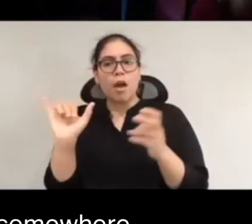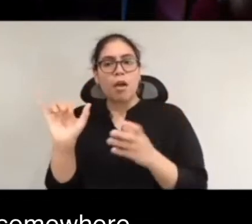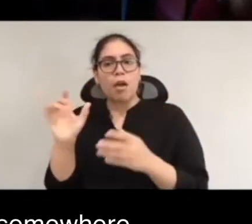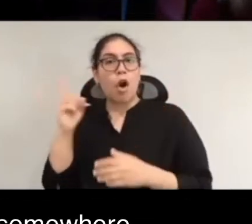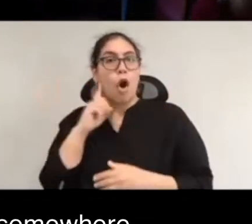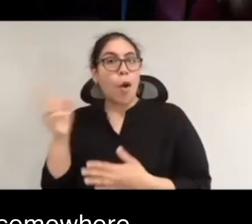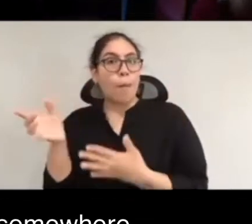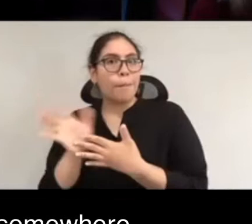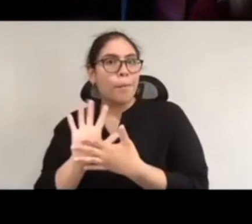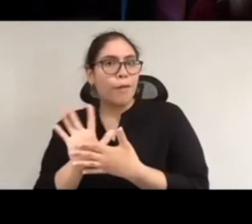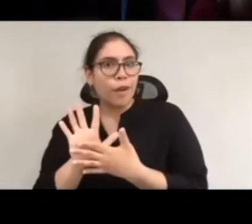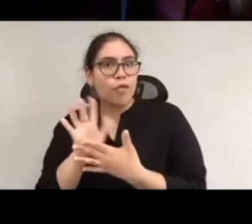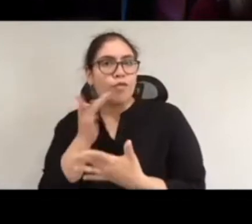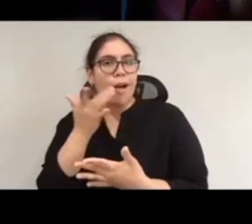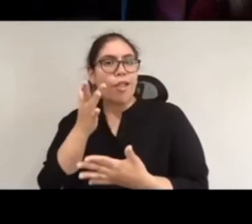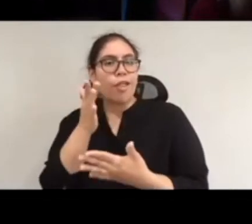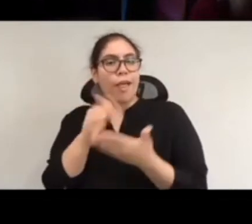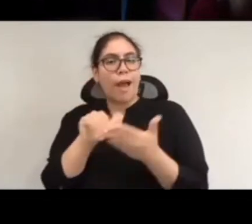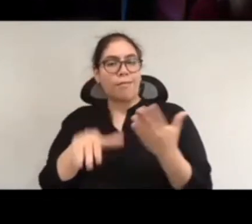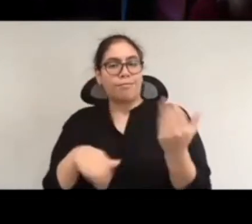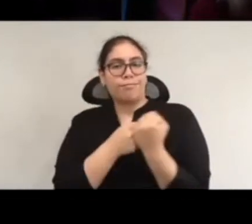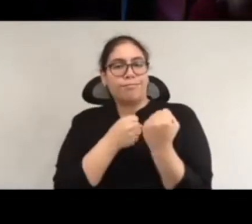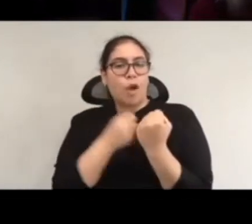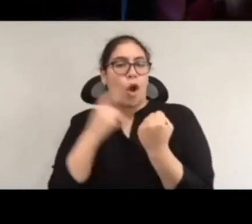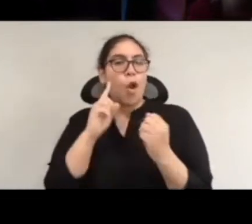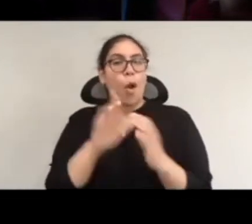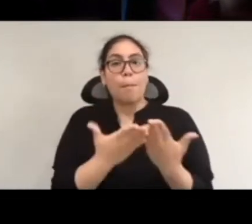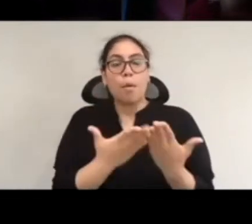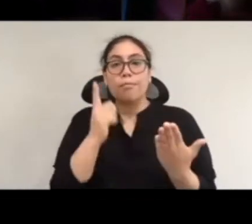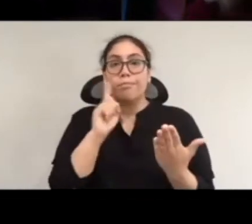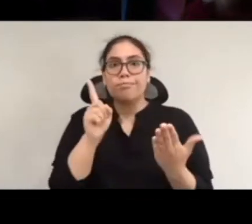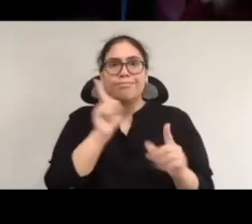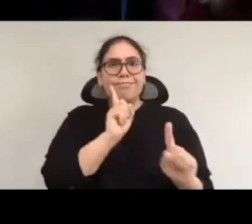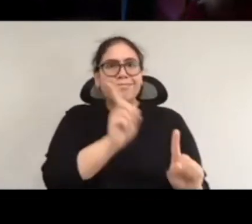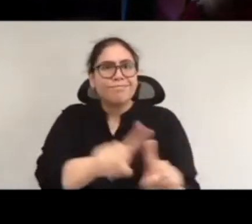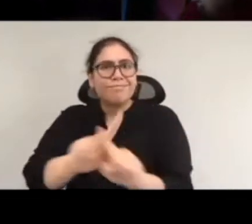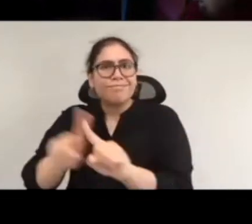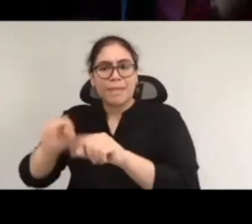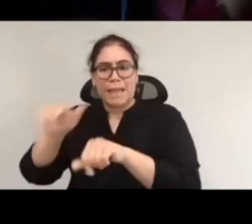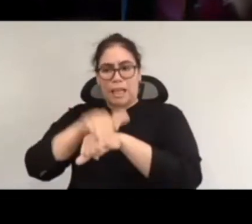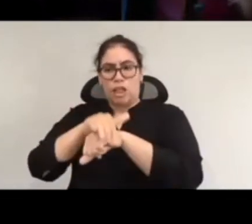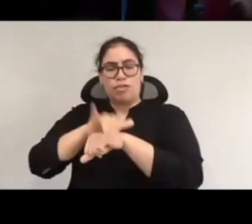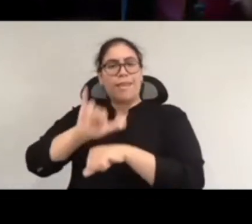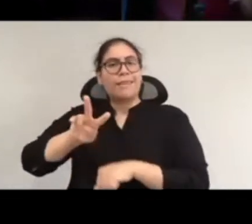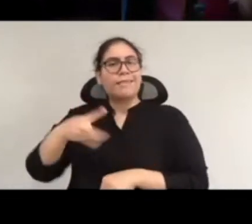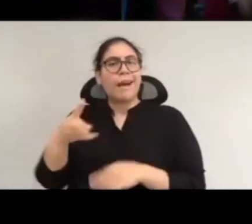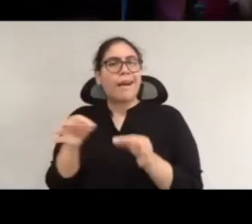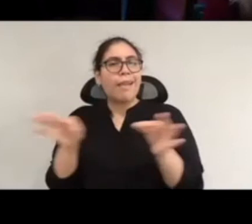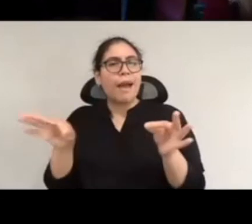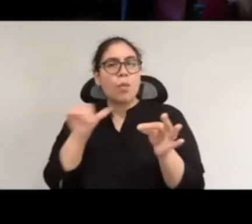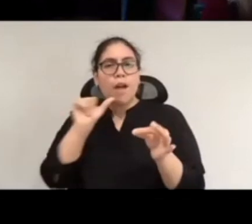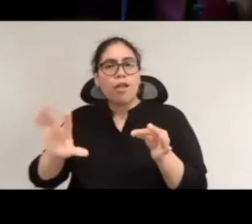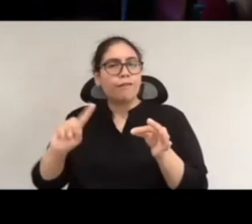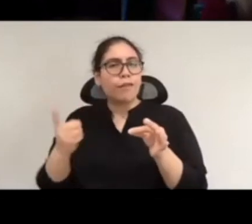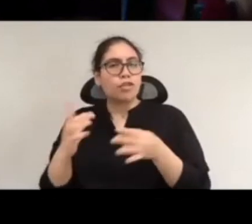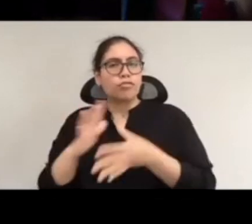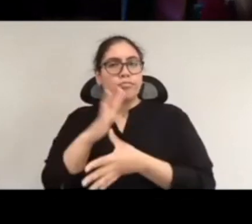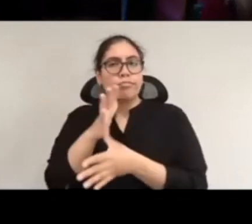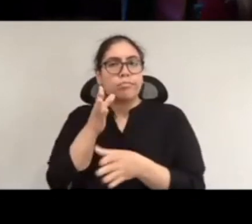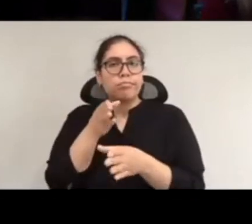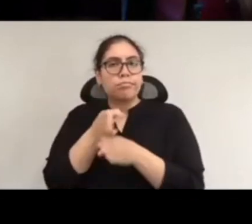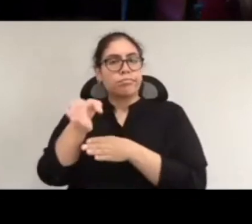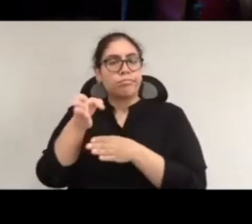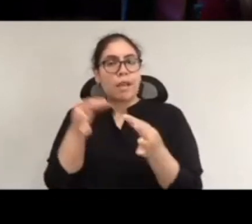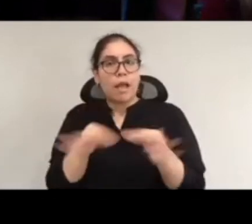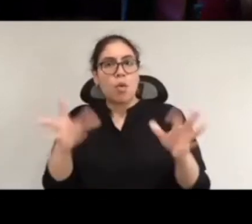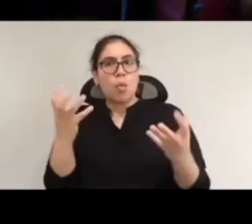be somewhere else in their house, and it may be for all types of people that English is a second language. they just want to hear more detail.